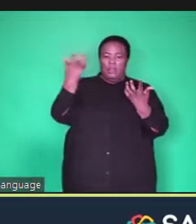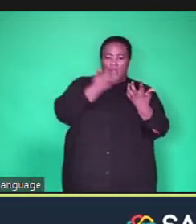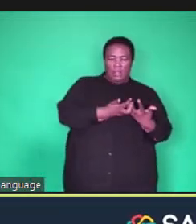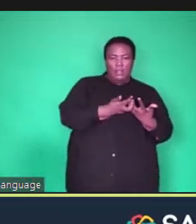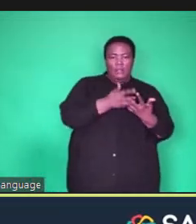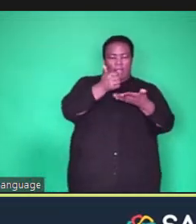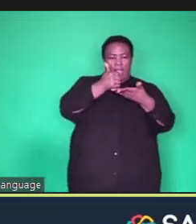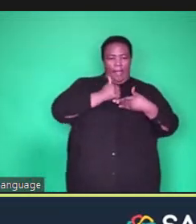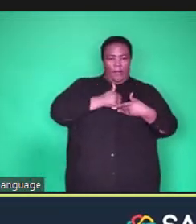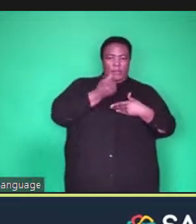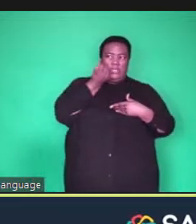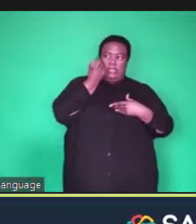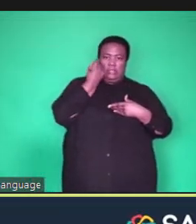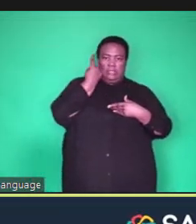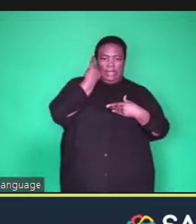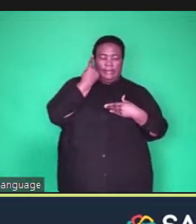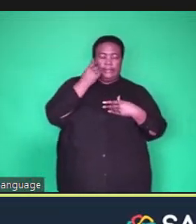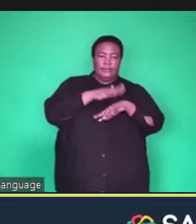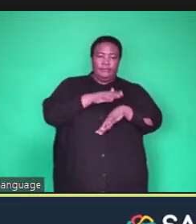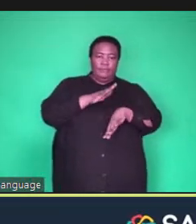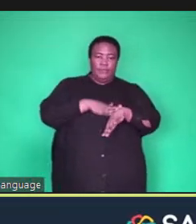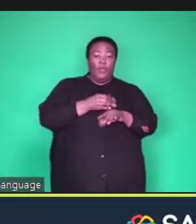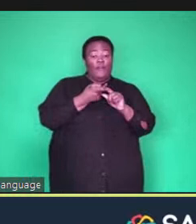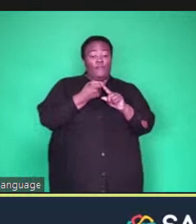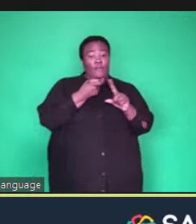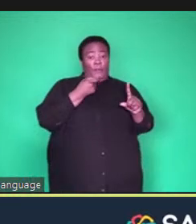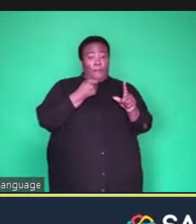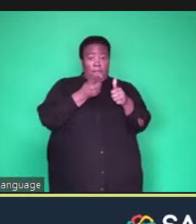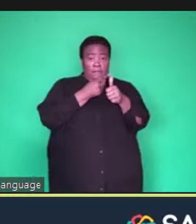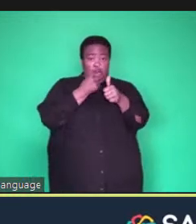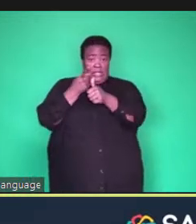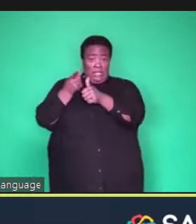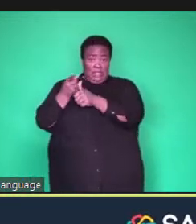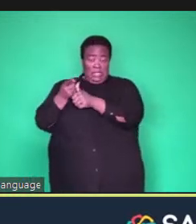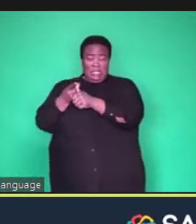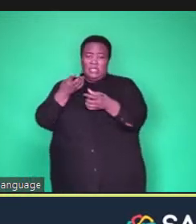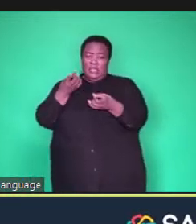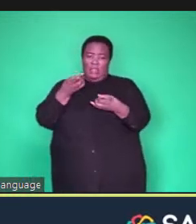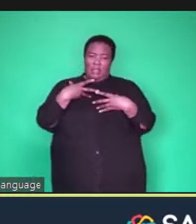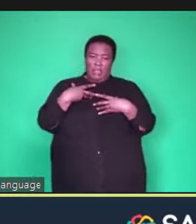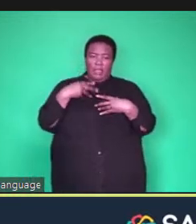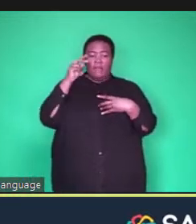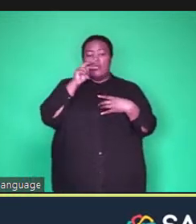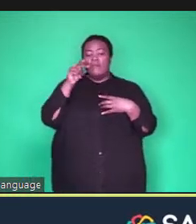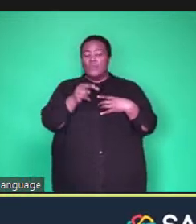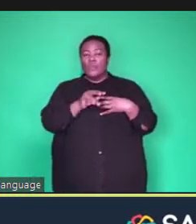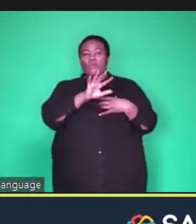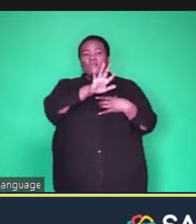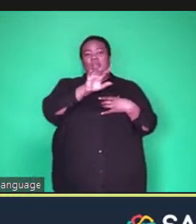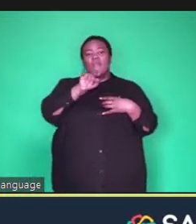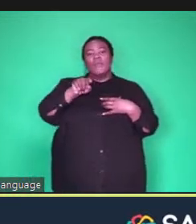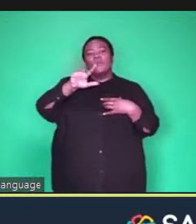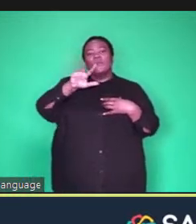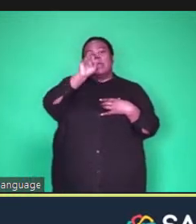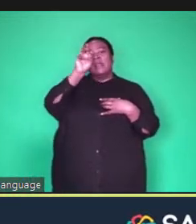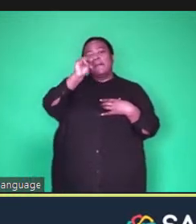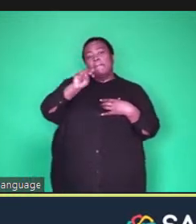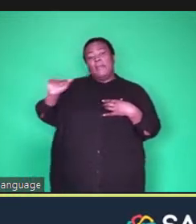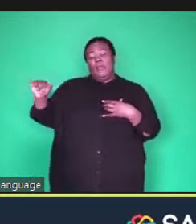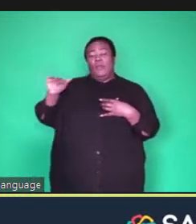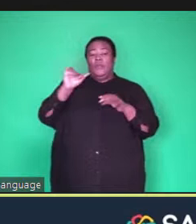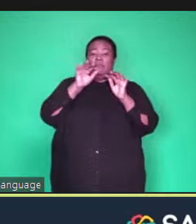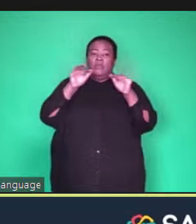discussions. From the census, which gives us a purview of 5.1 million people, this particular